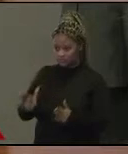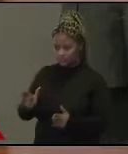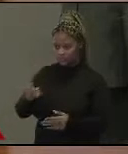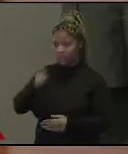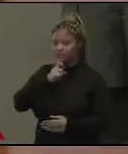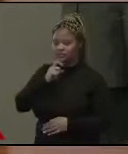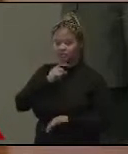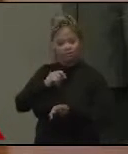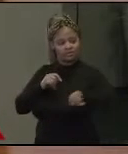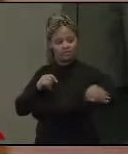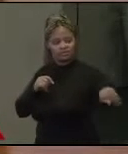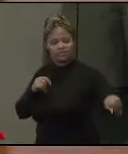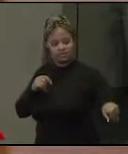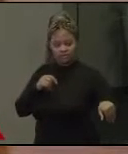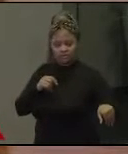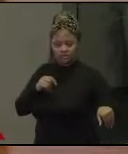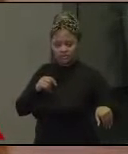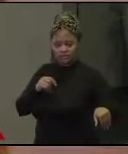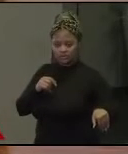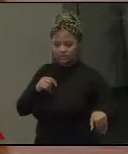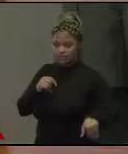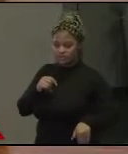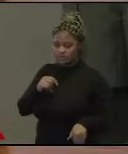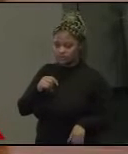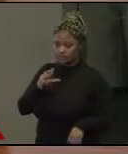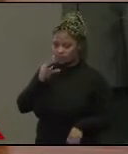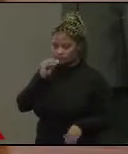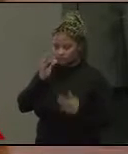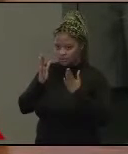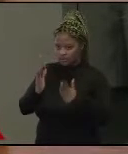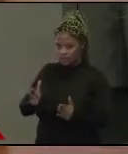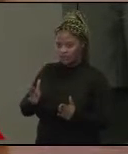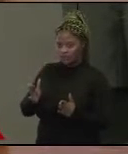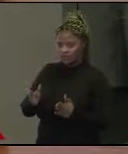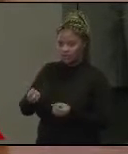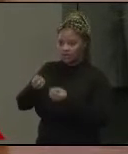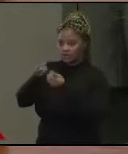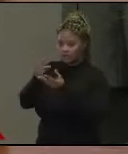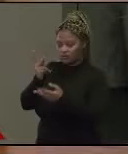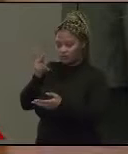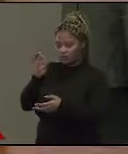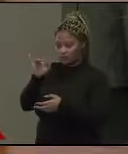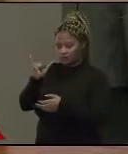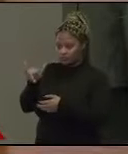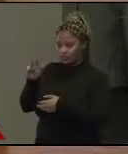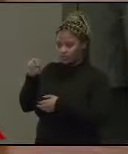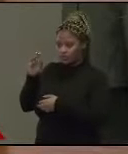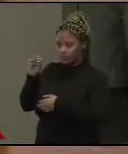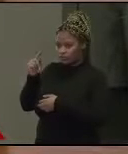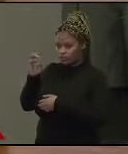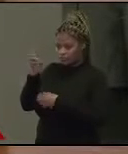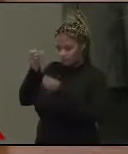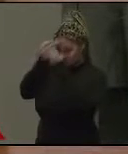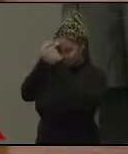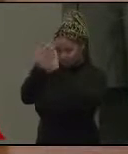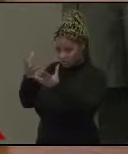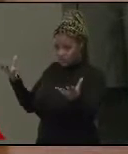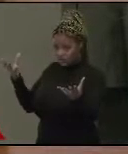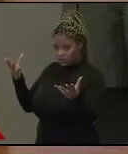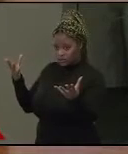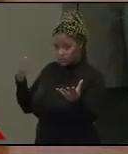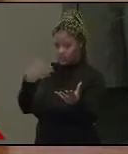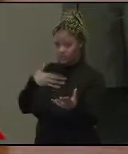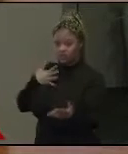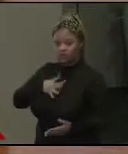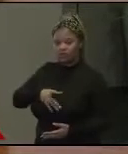side is the speaker that is going to render the keynote address. And I would like to call upon the